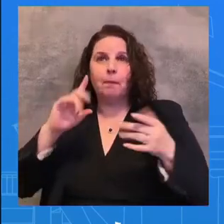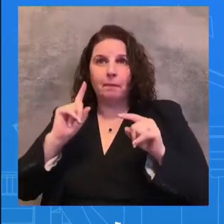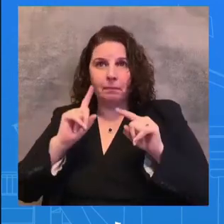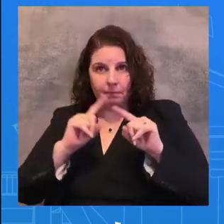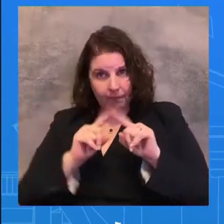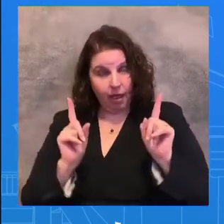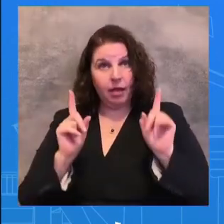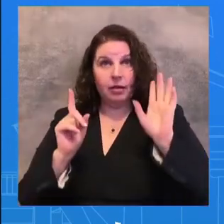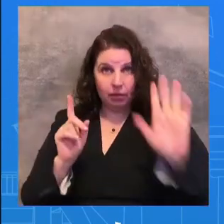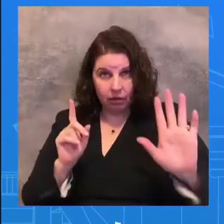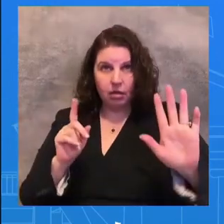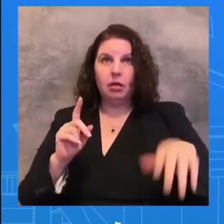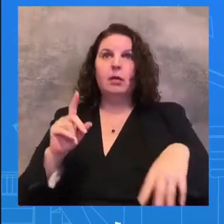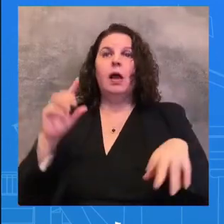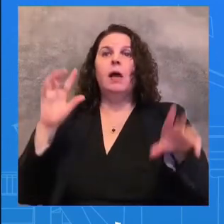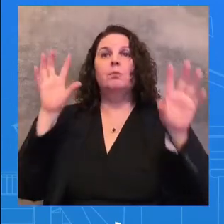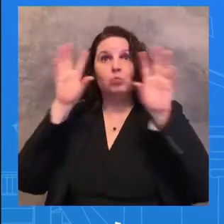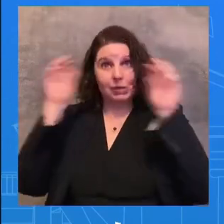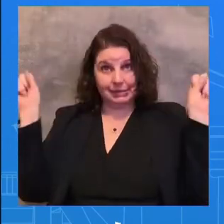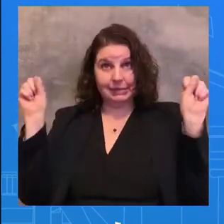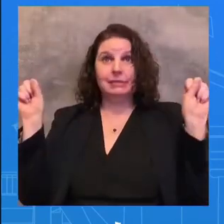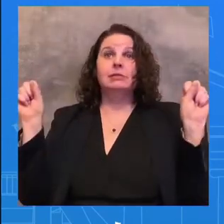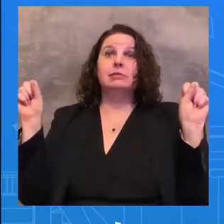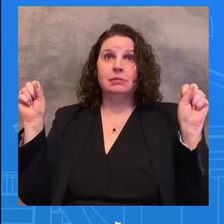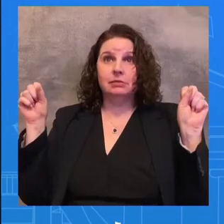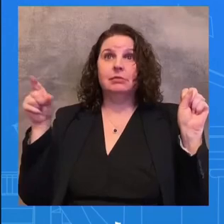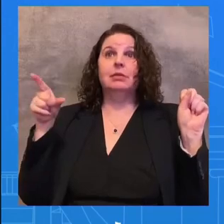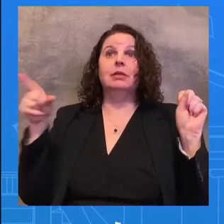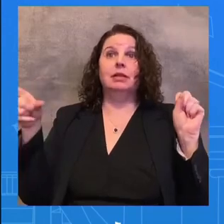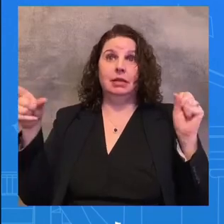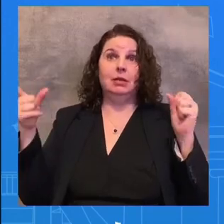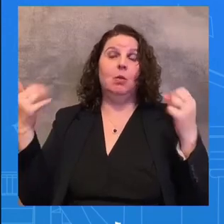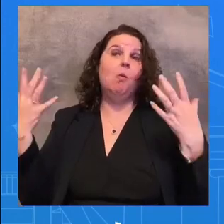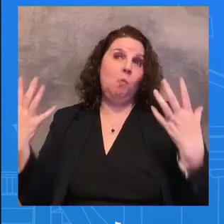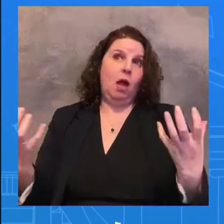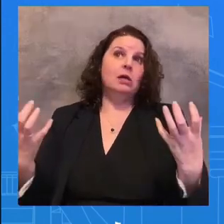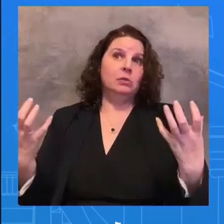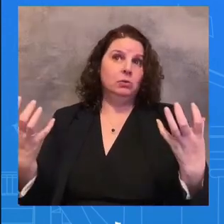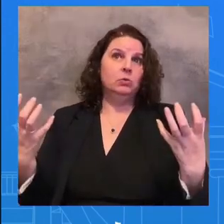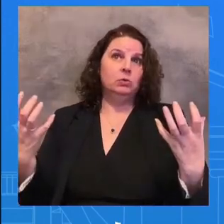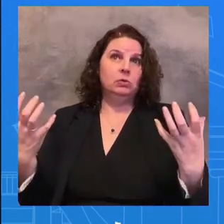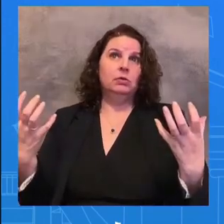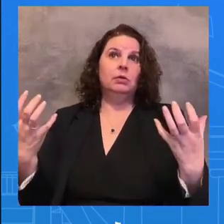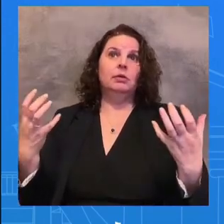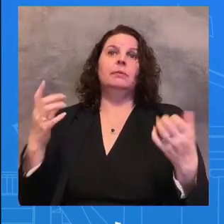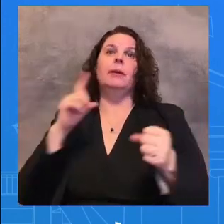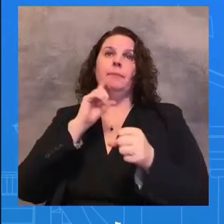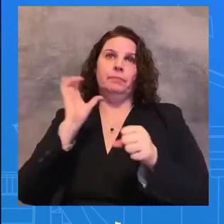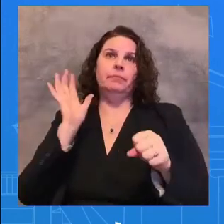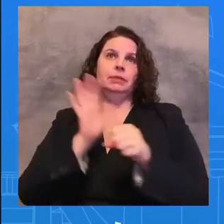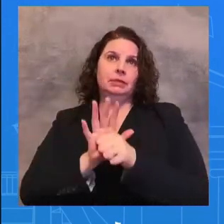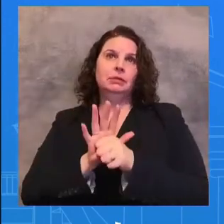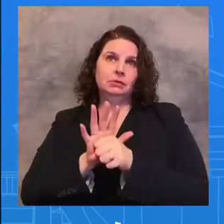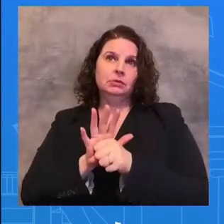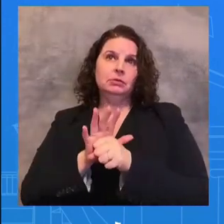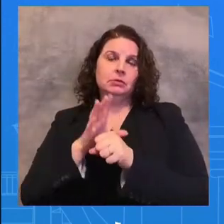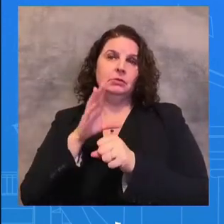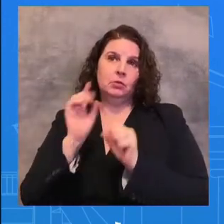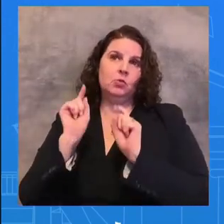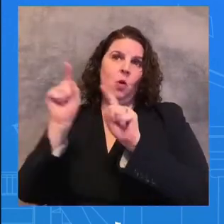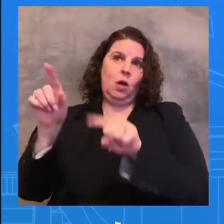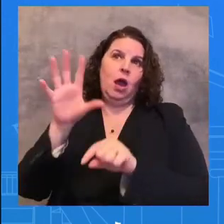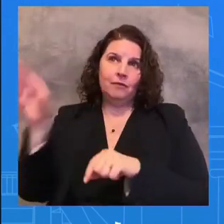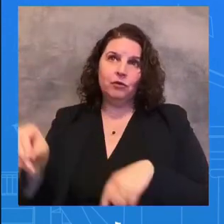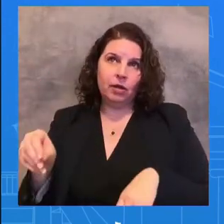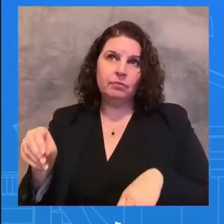he obviously, while he's president, he would like to keep that commitment and indeed make a visit to Africa. I just don't have anything to announce at this